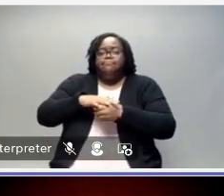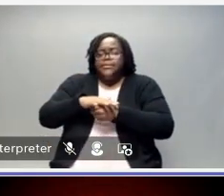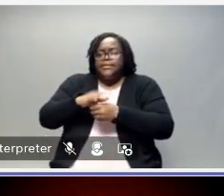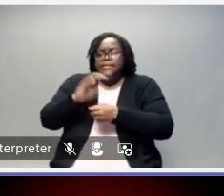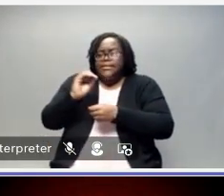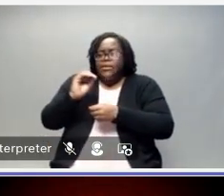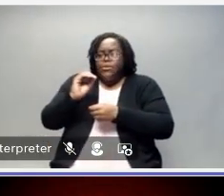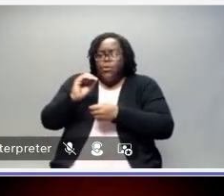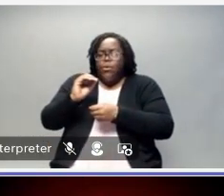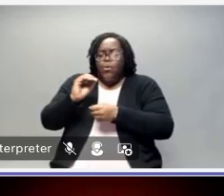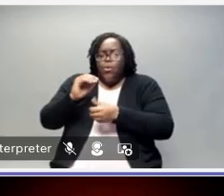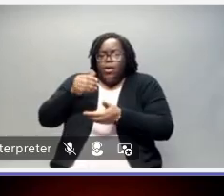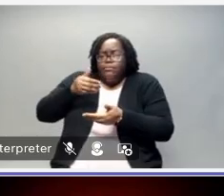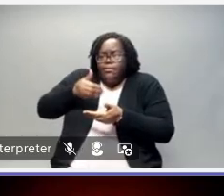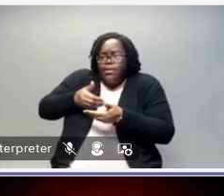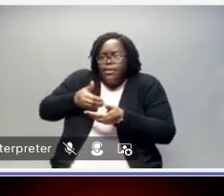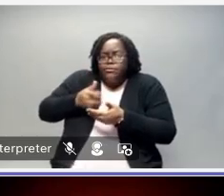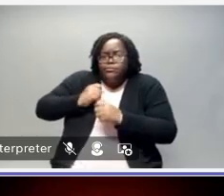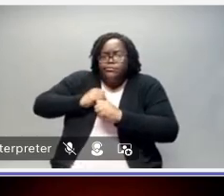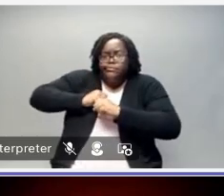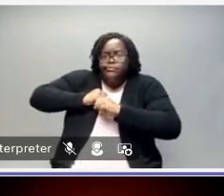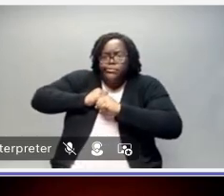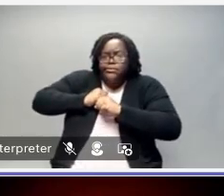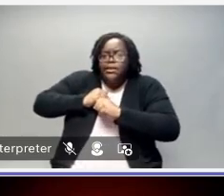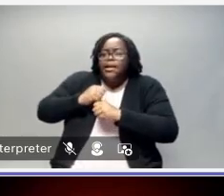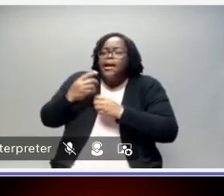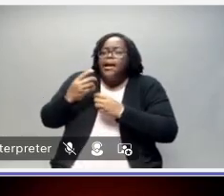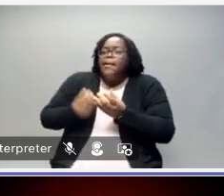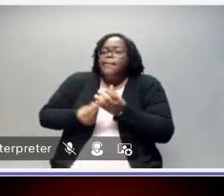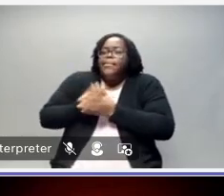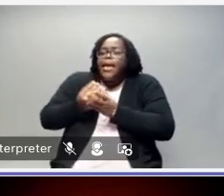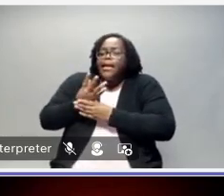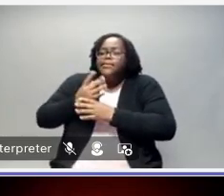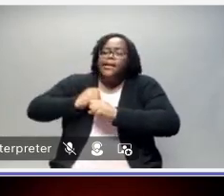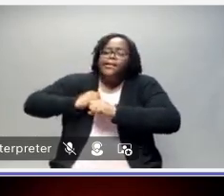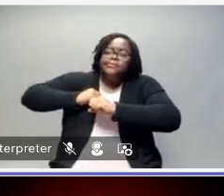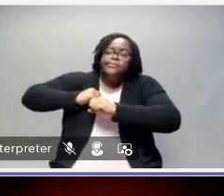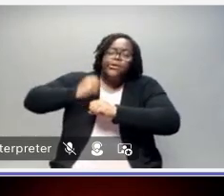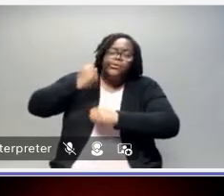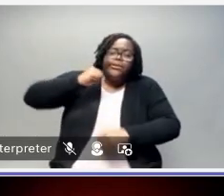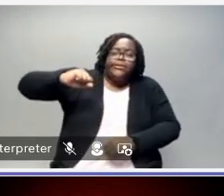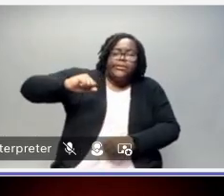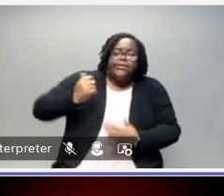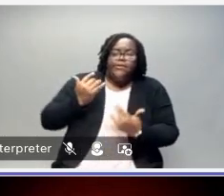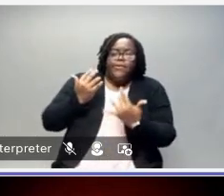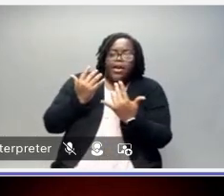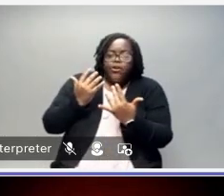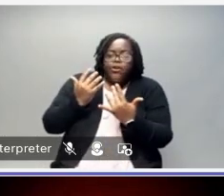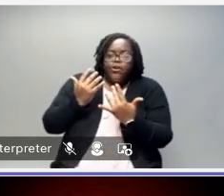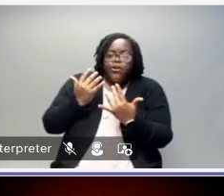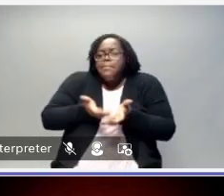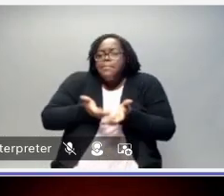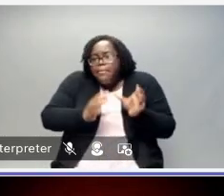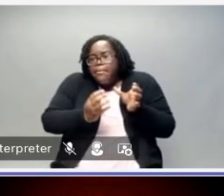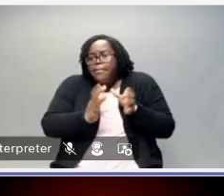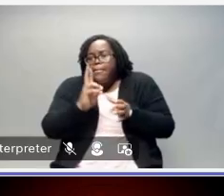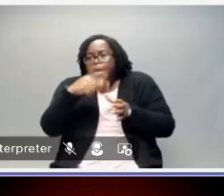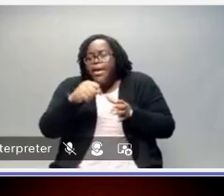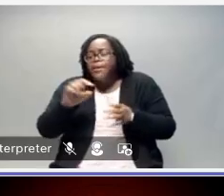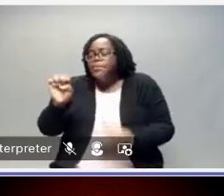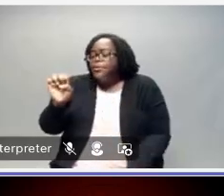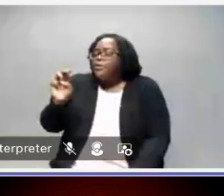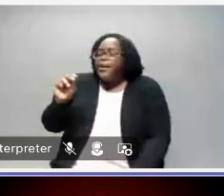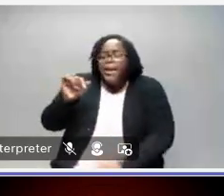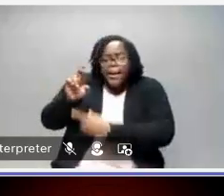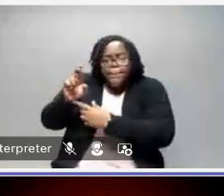trying to get fire-resistant plants in pots, anything that can, catch with an ember, have